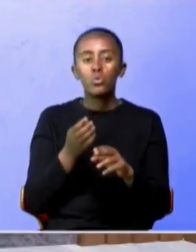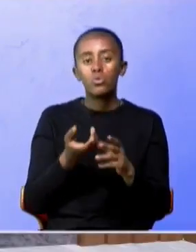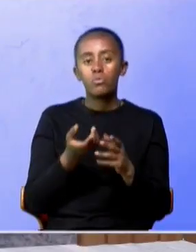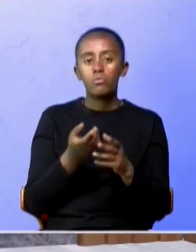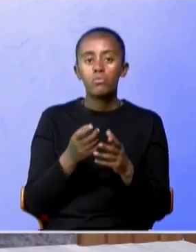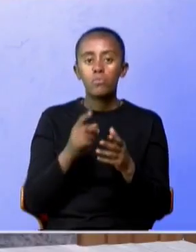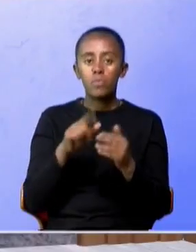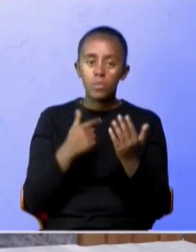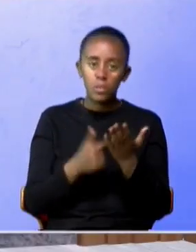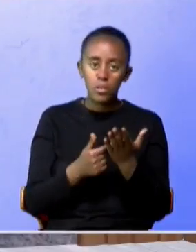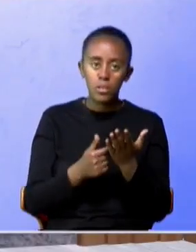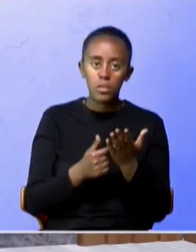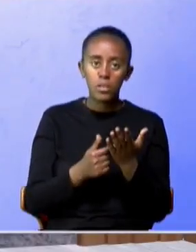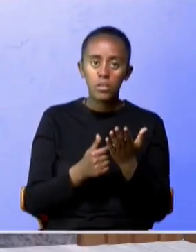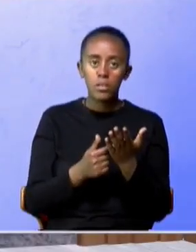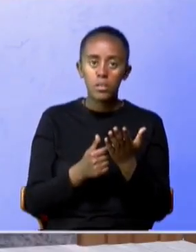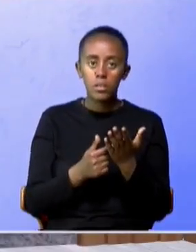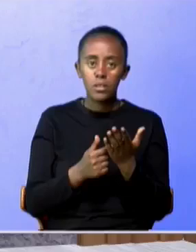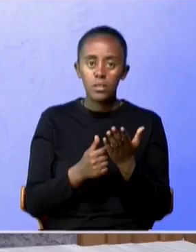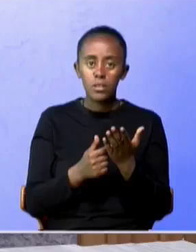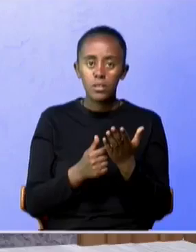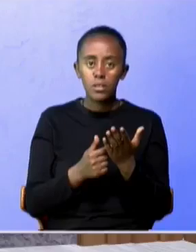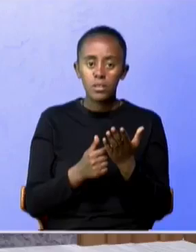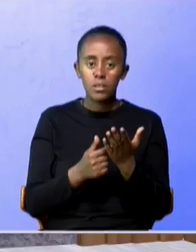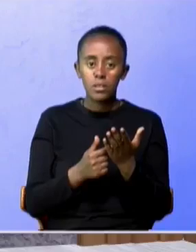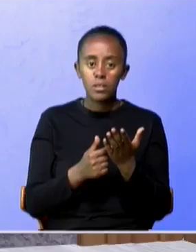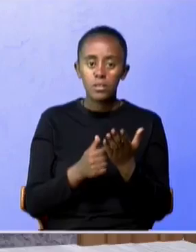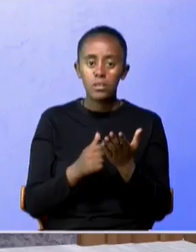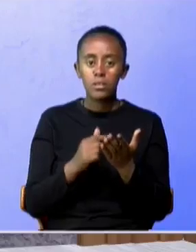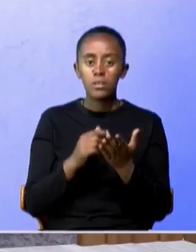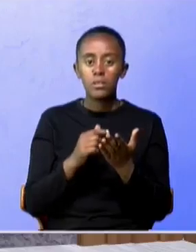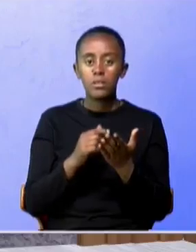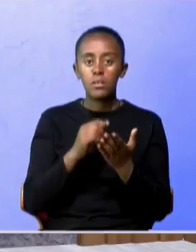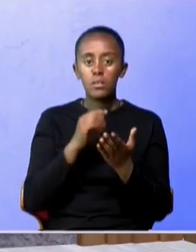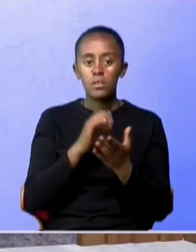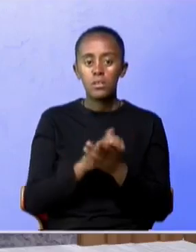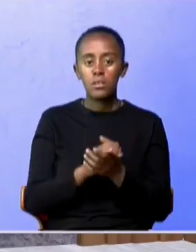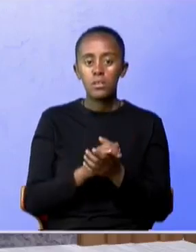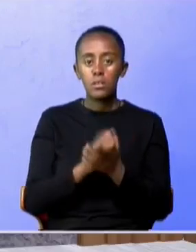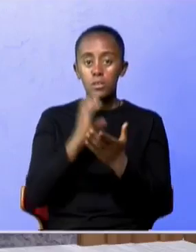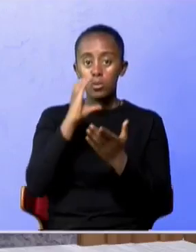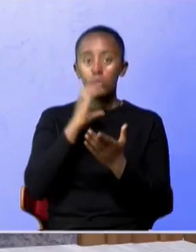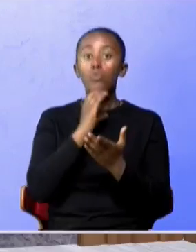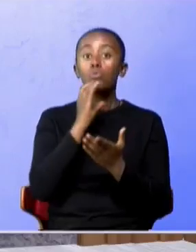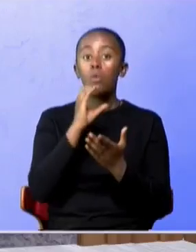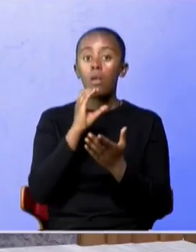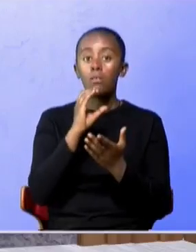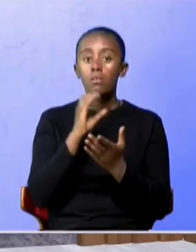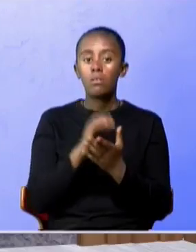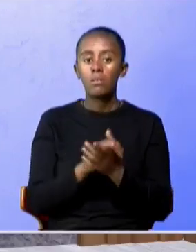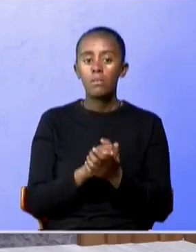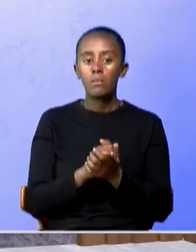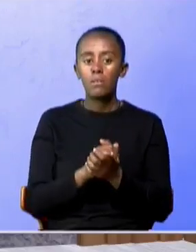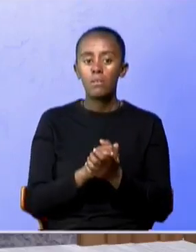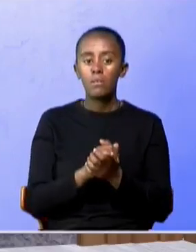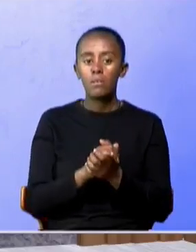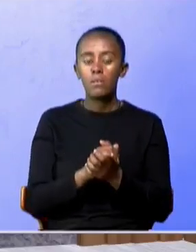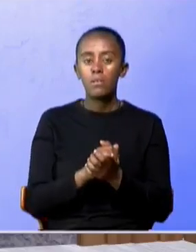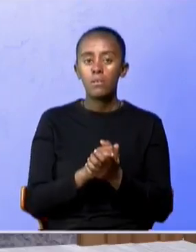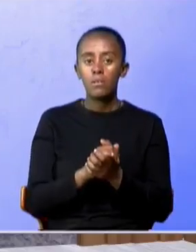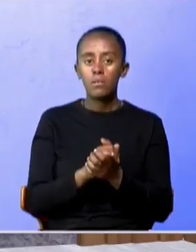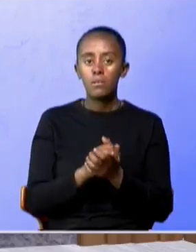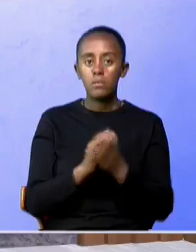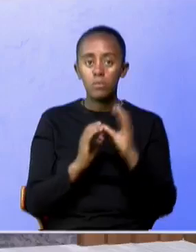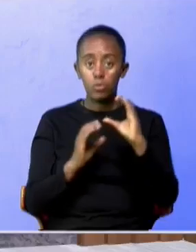A vowel at the beginning, in the middle, or let's say a consonant in the middle, and we have a vowel here, then